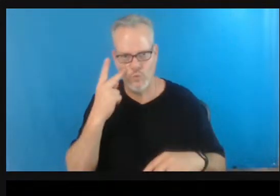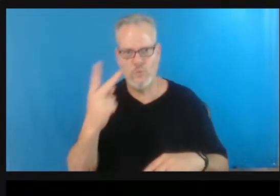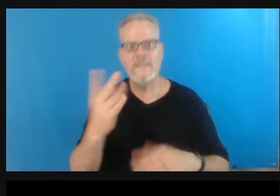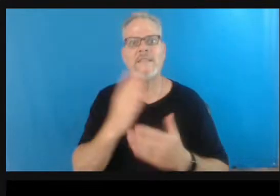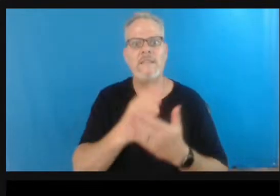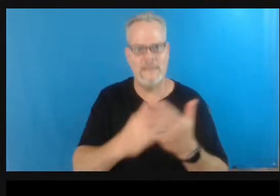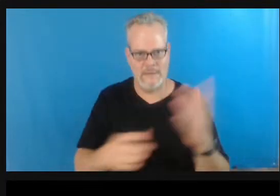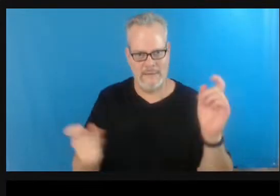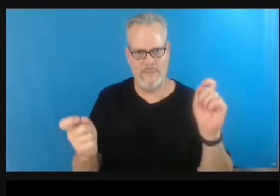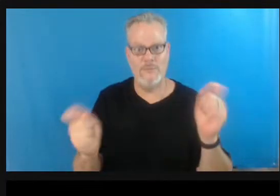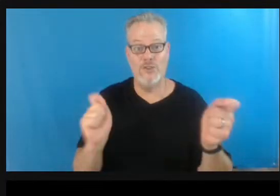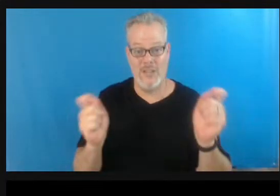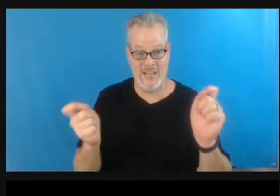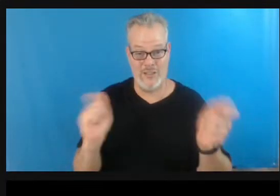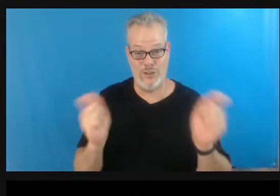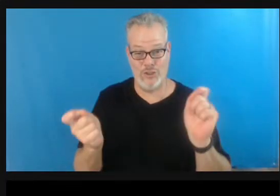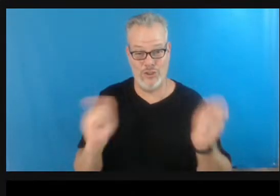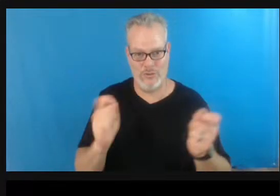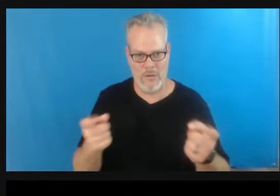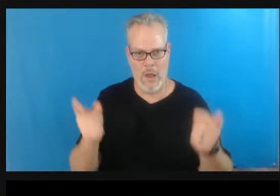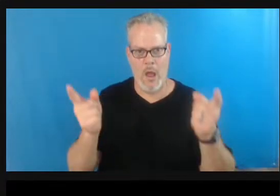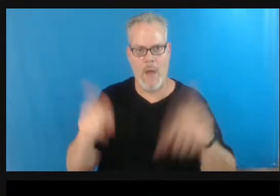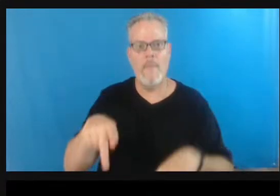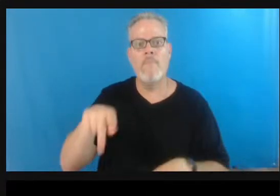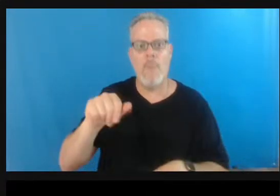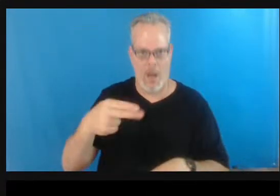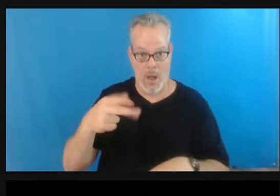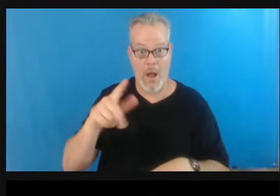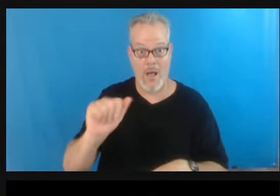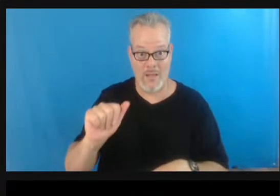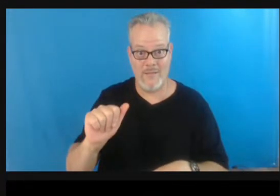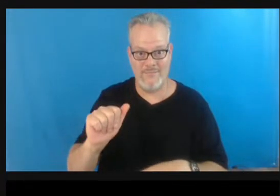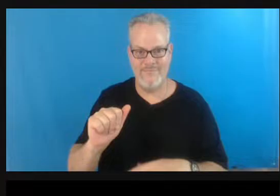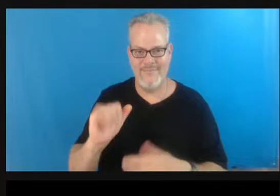used to Pahala being much more active than we're seeing here today.